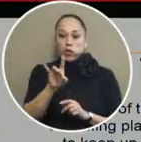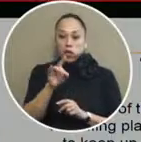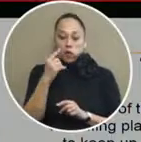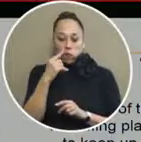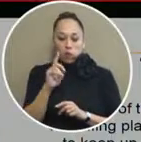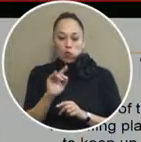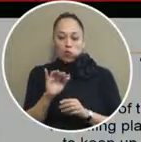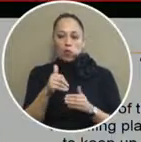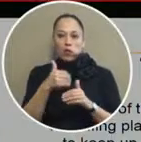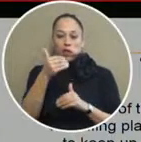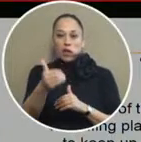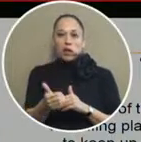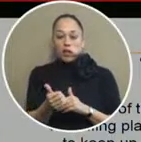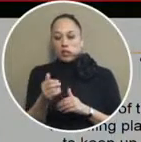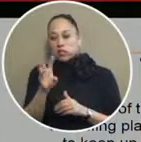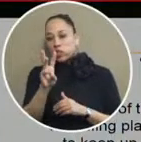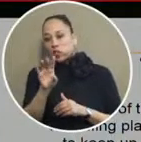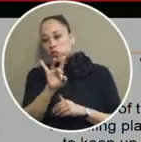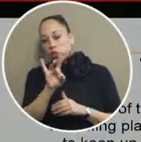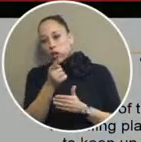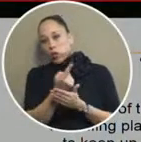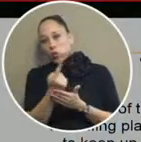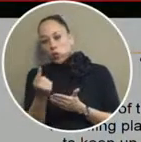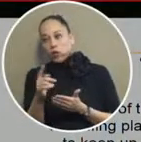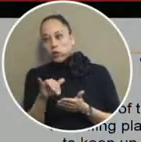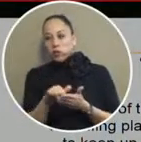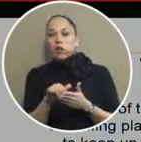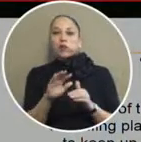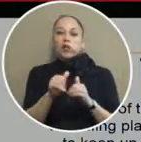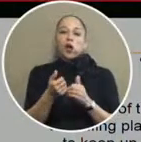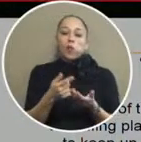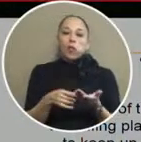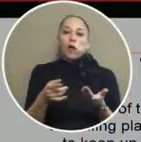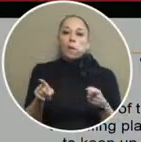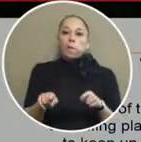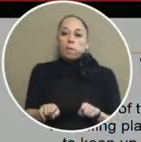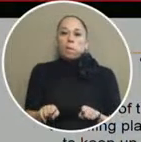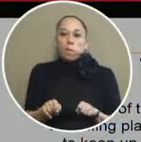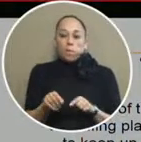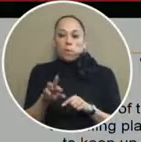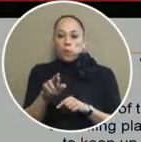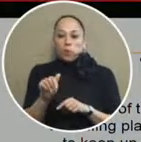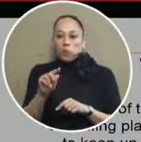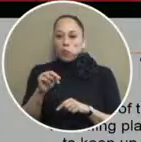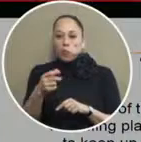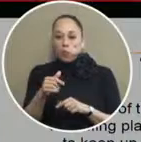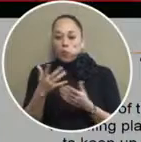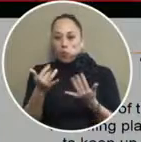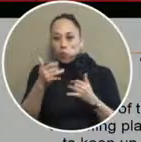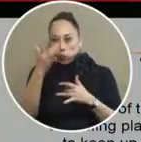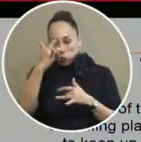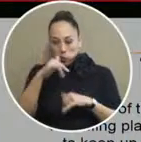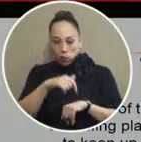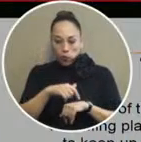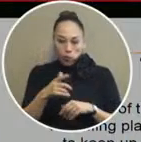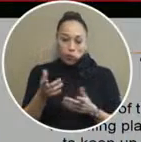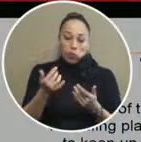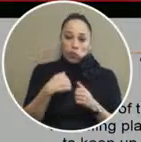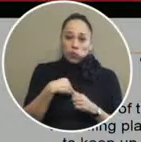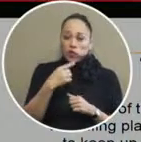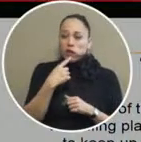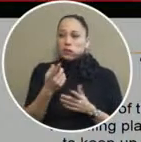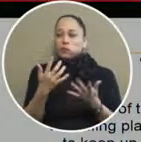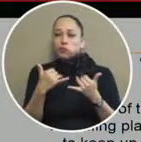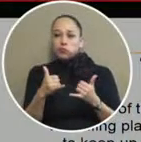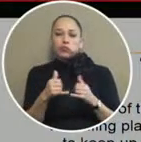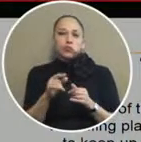100,000 people within the next 6 to 8 weeks. So it's just shy of that cap of the ideal range during a pandemic. So as you can tell right now from